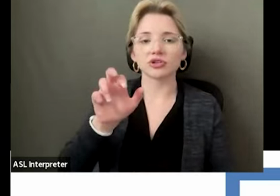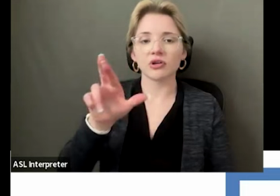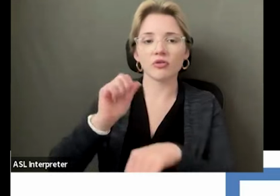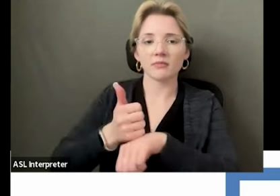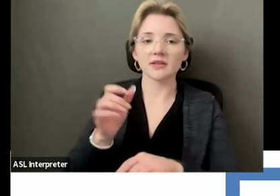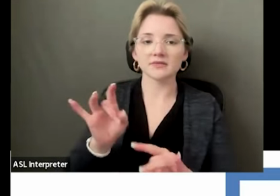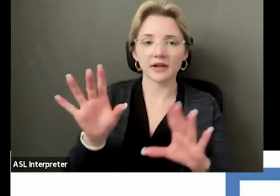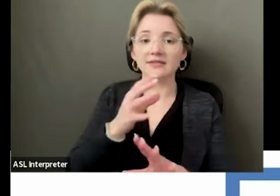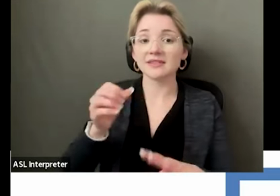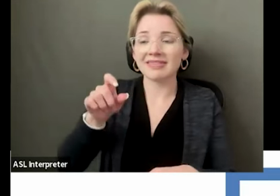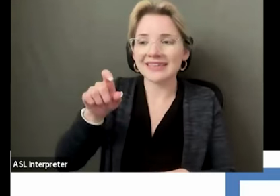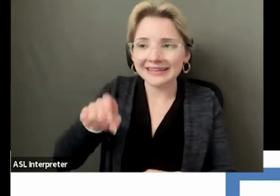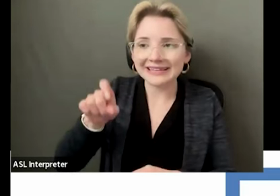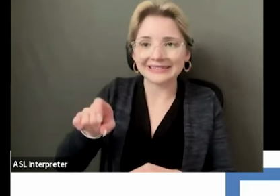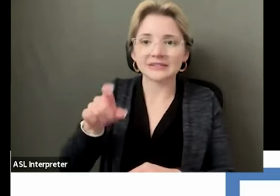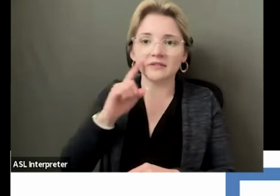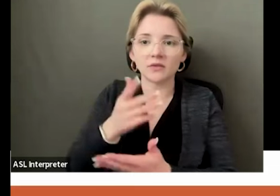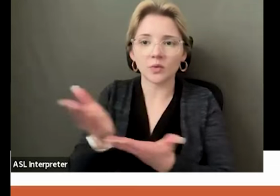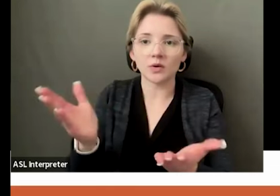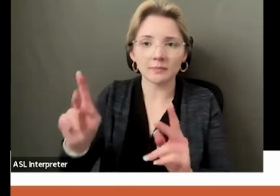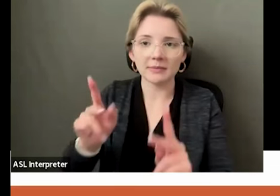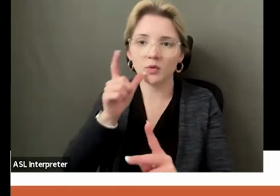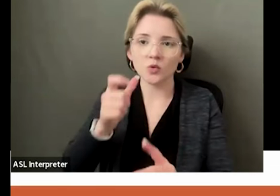survivors. Next slide.